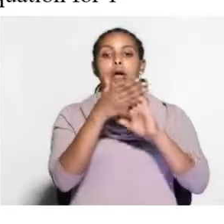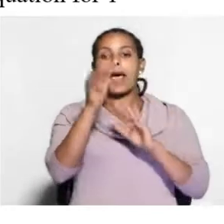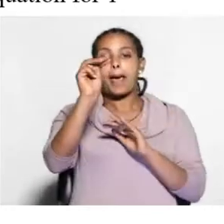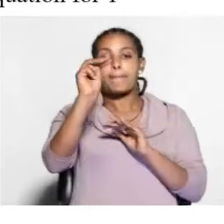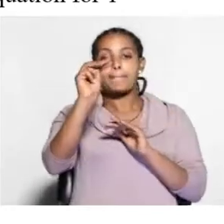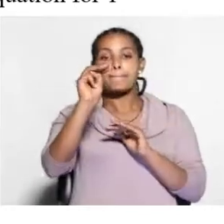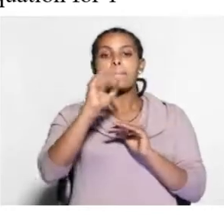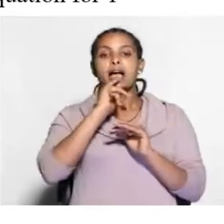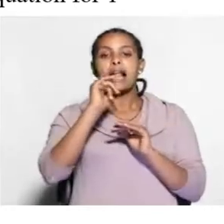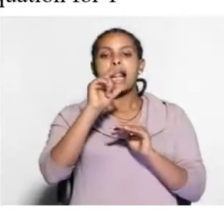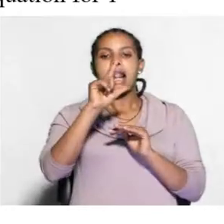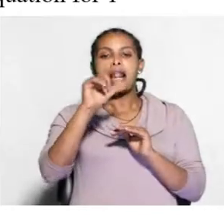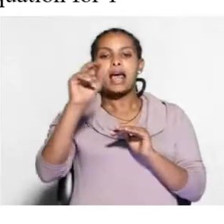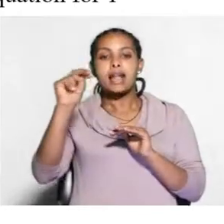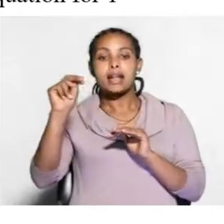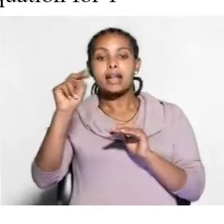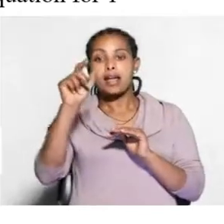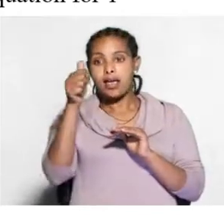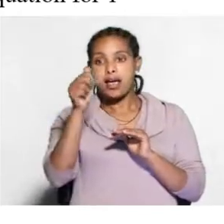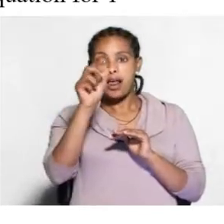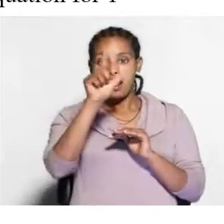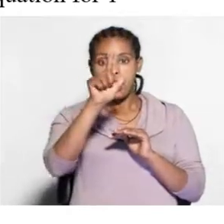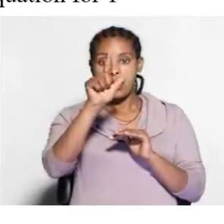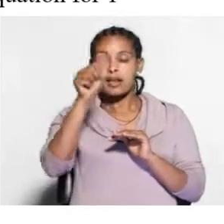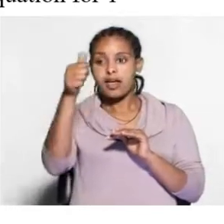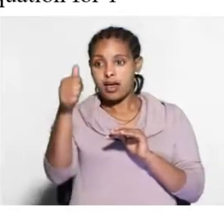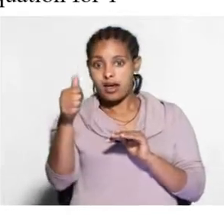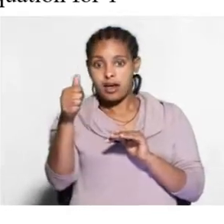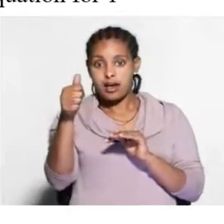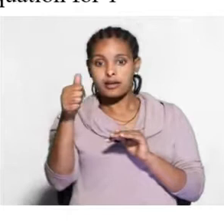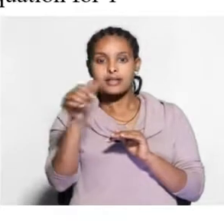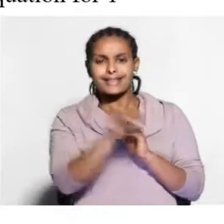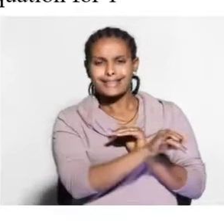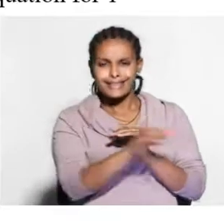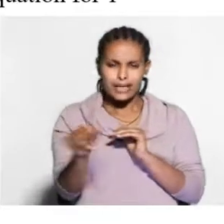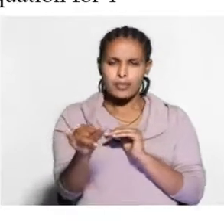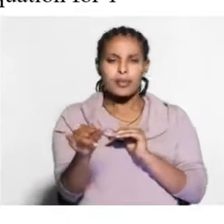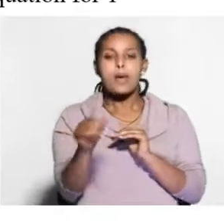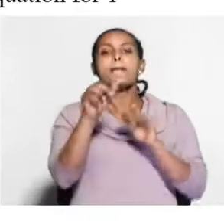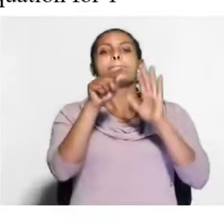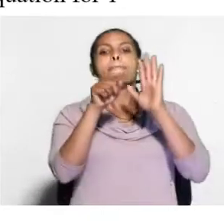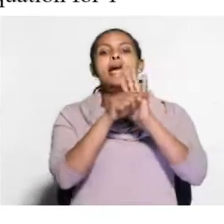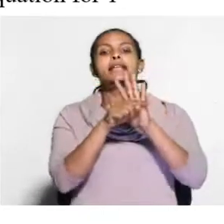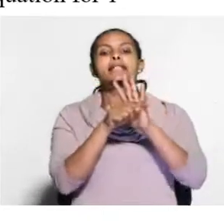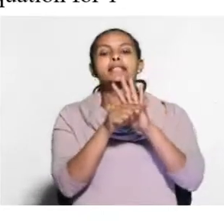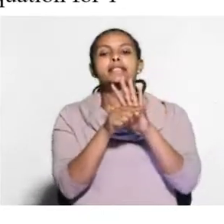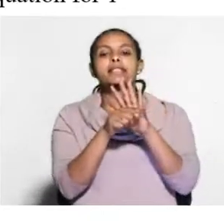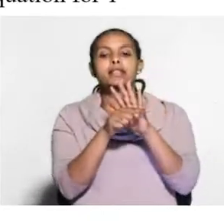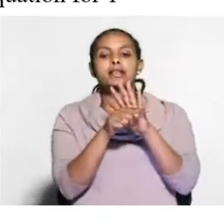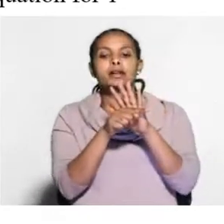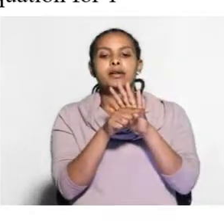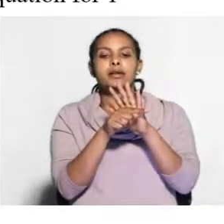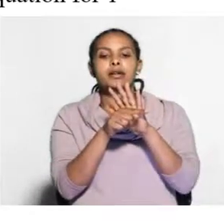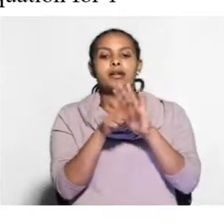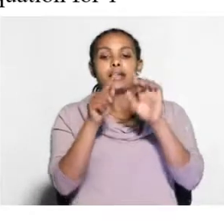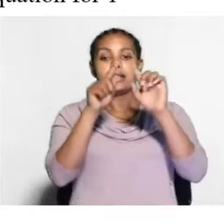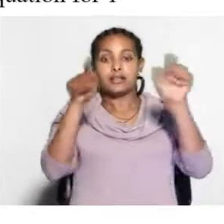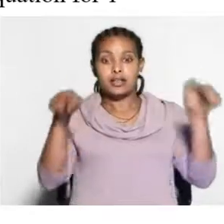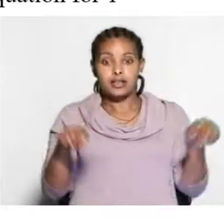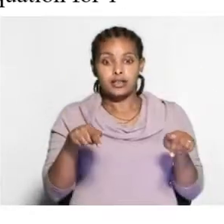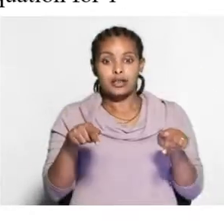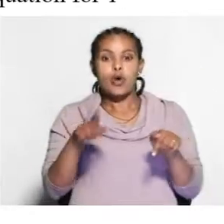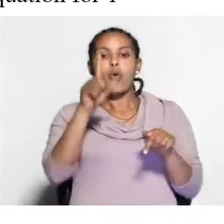M is ln M. Now we can write this as, this is the same as minus the integration